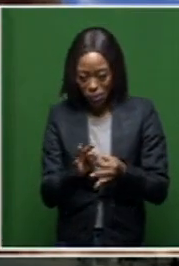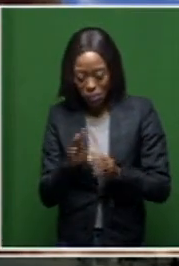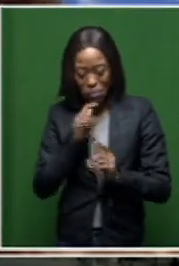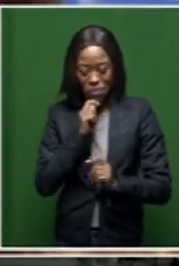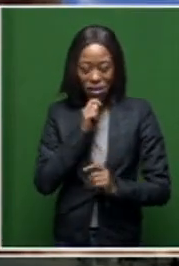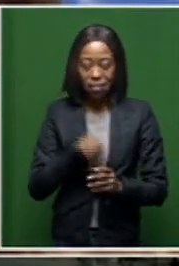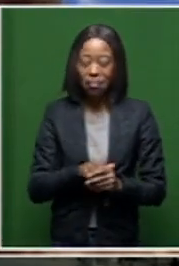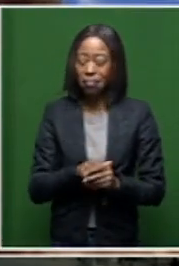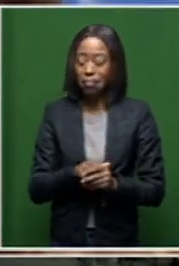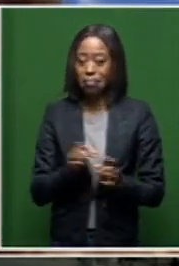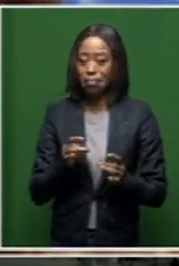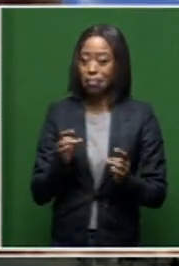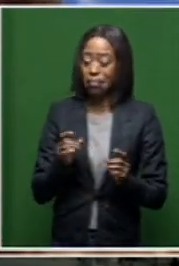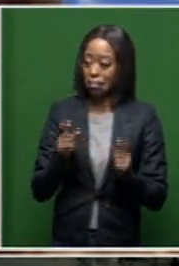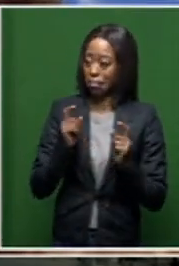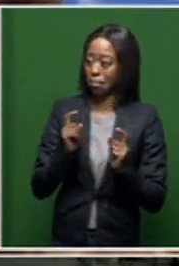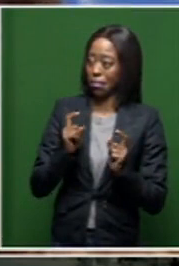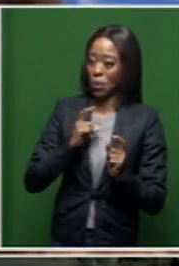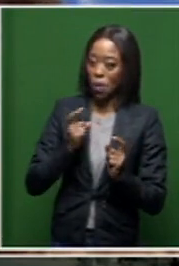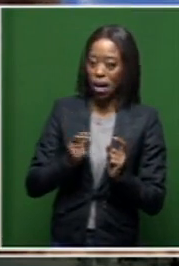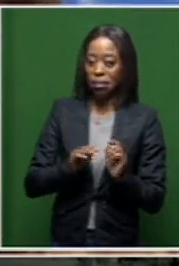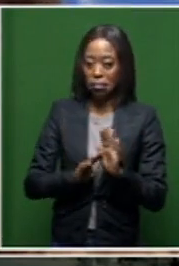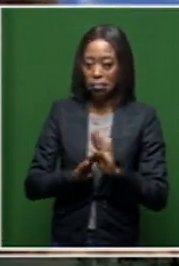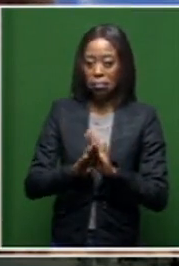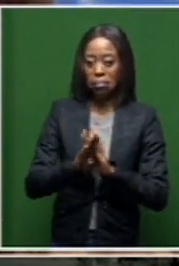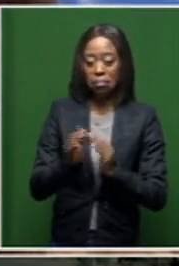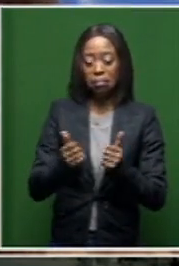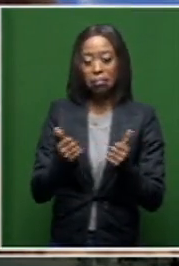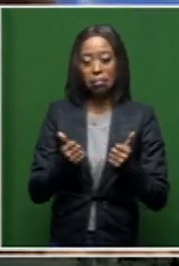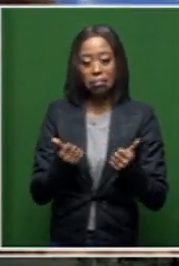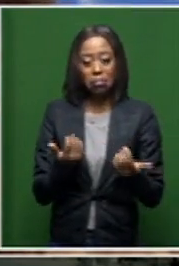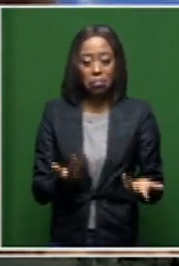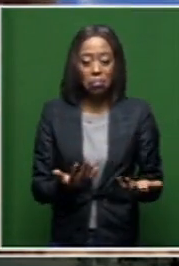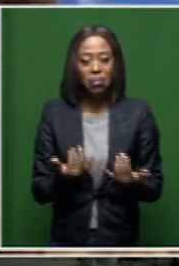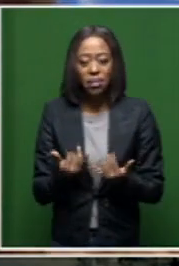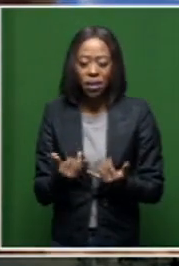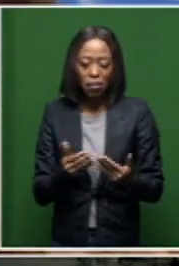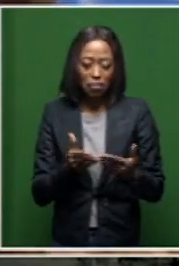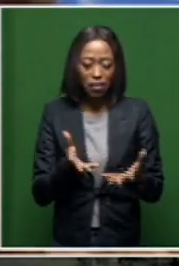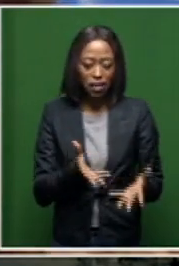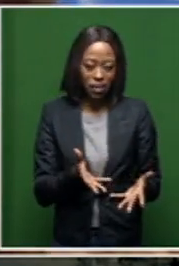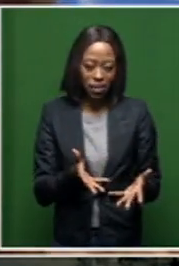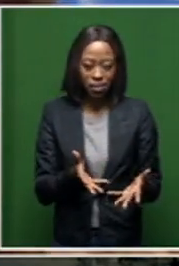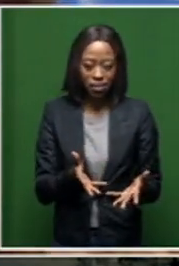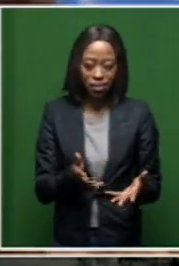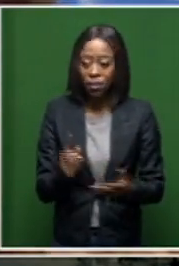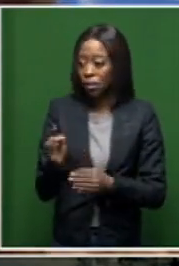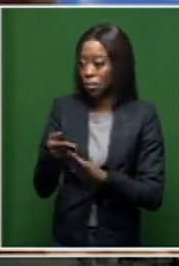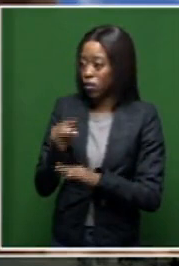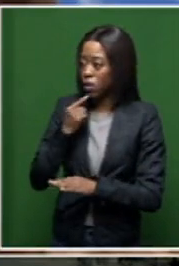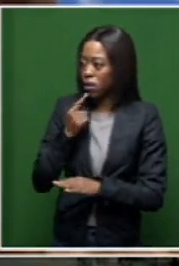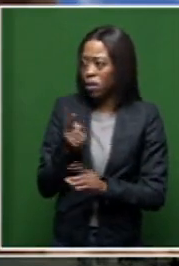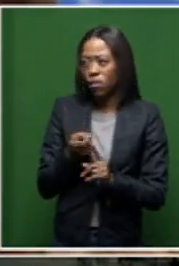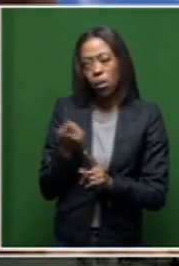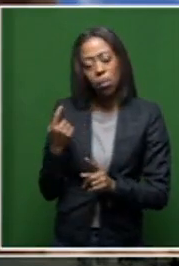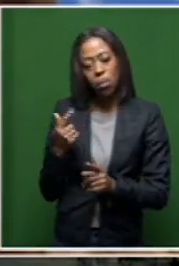Quite alarming. I mean, when you look at those statistics of how it's increased, it's amazing. But let me sort of start here. You say since